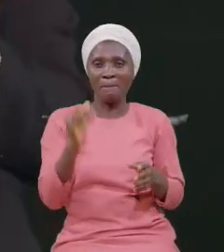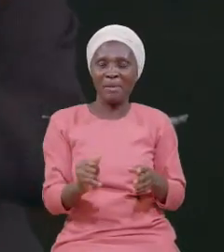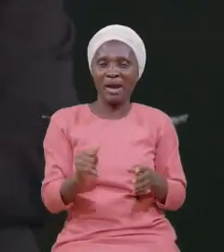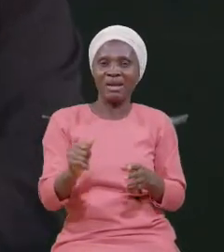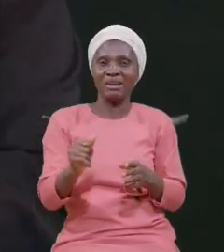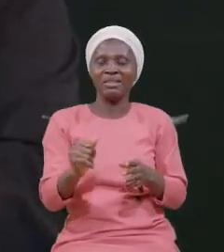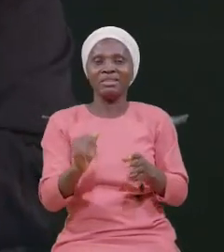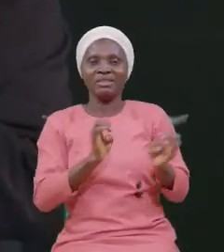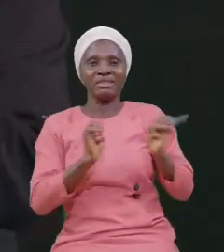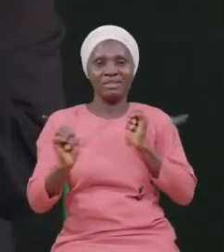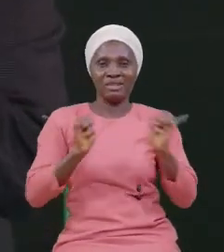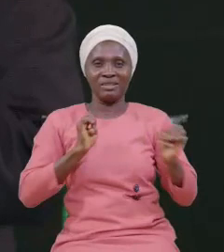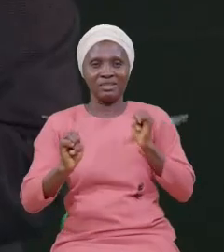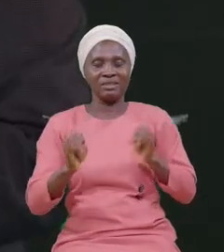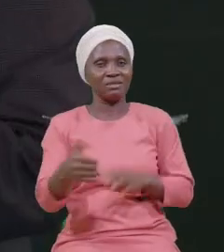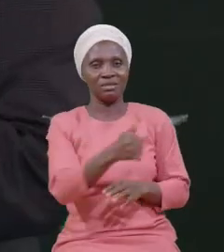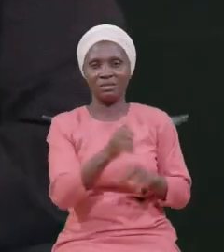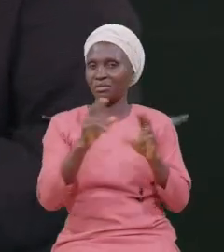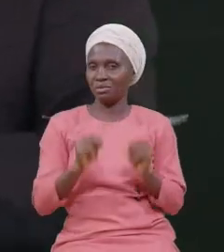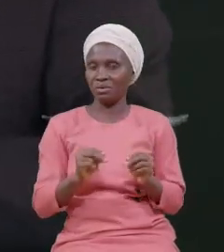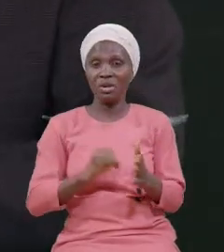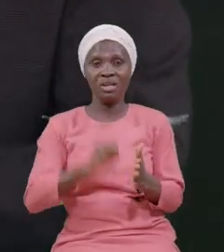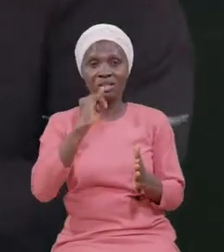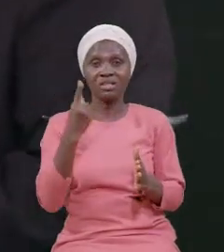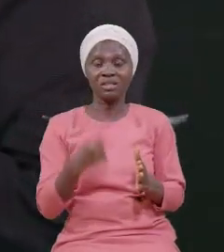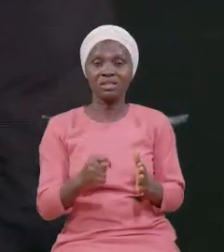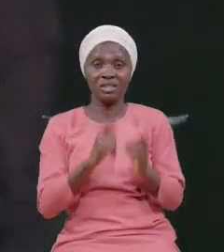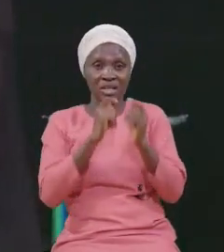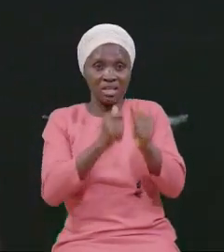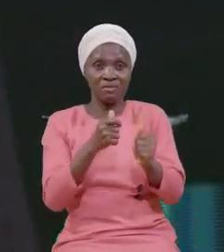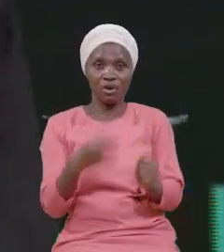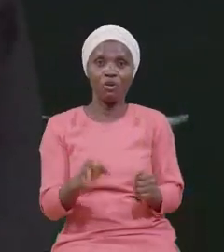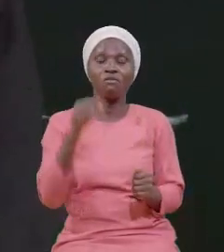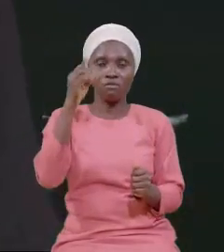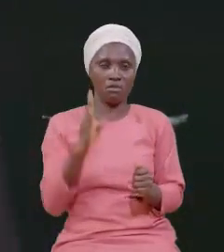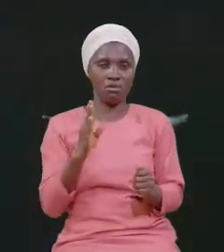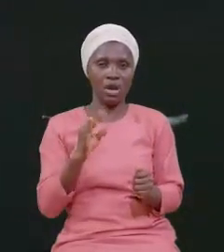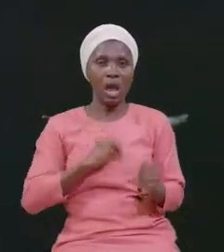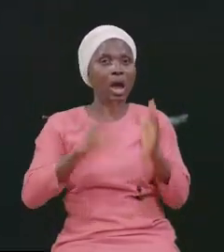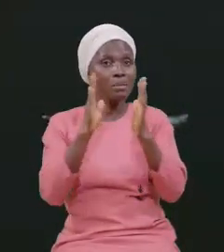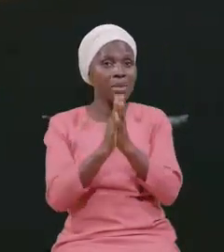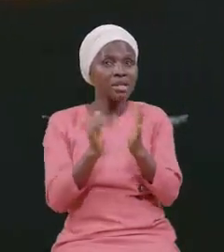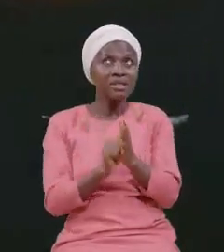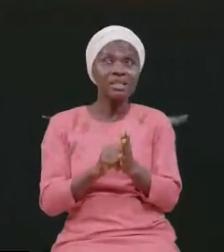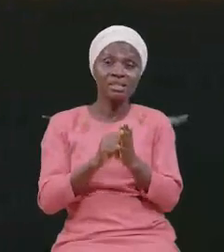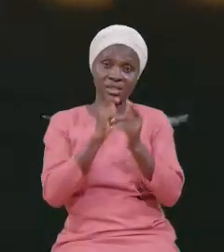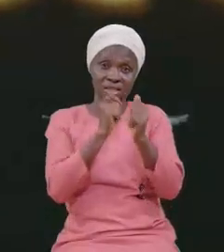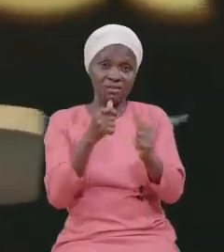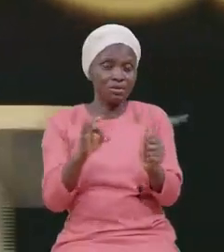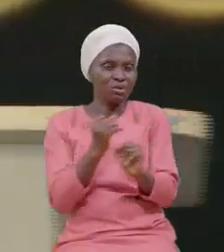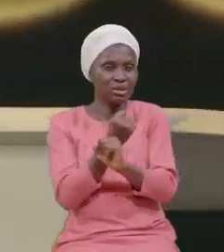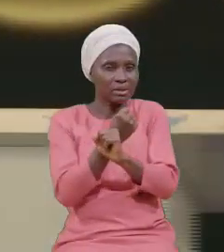the gift of God. And I pray that gift of salvation, of